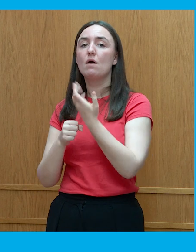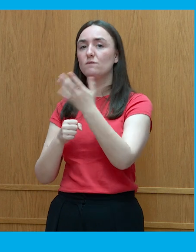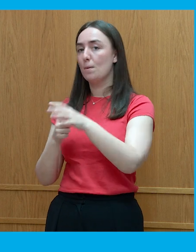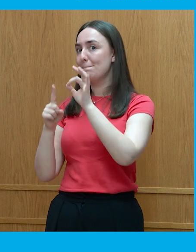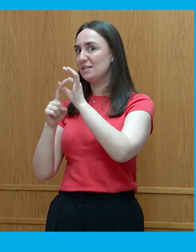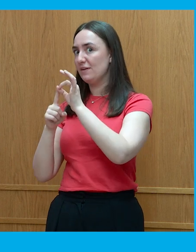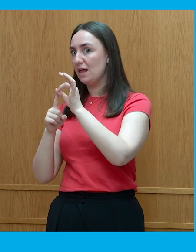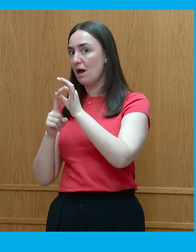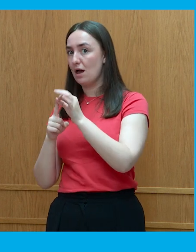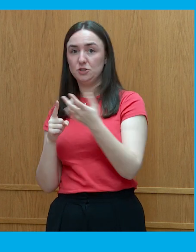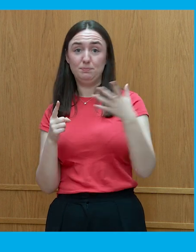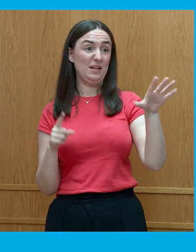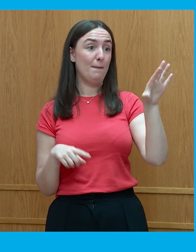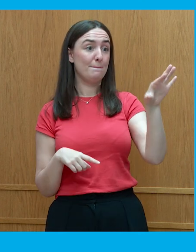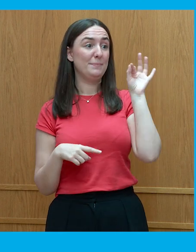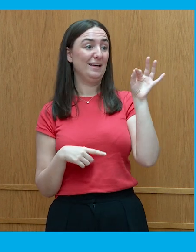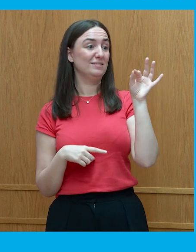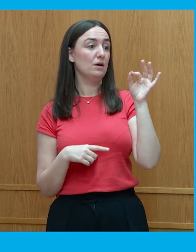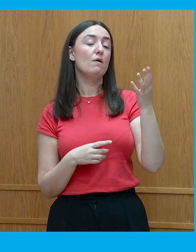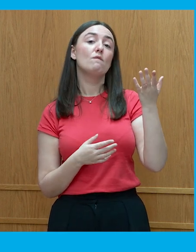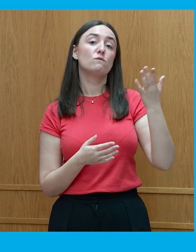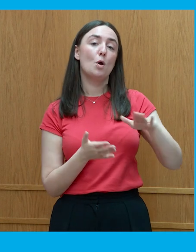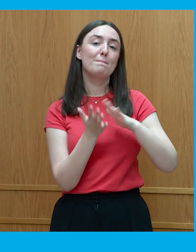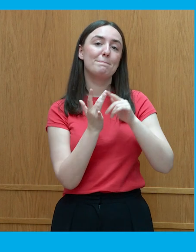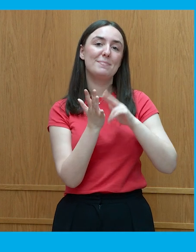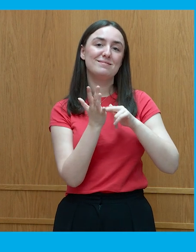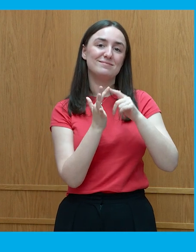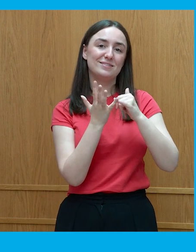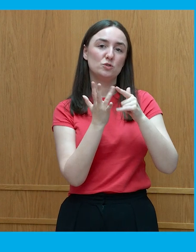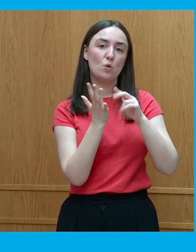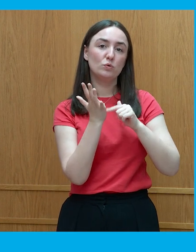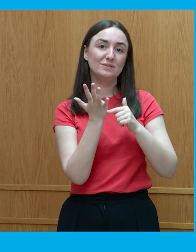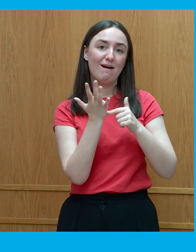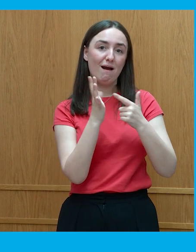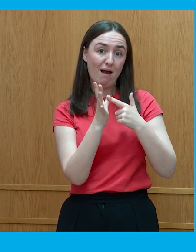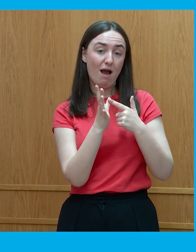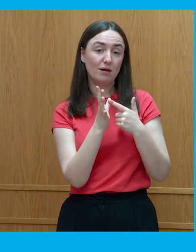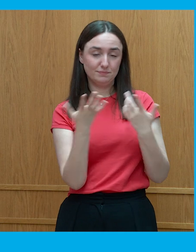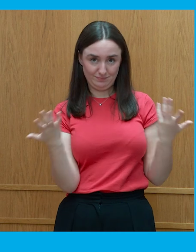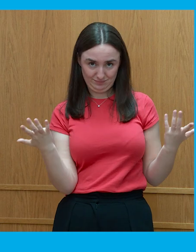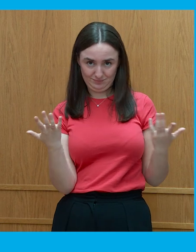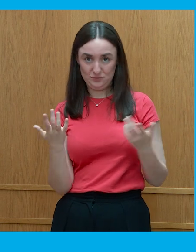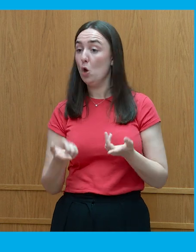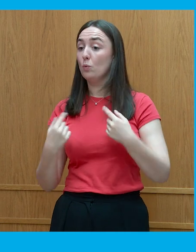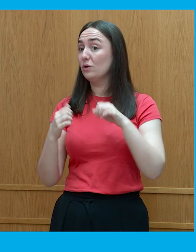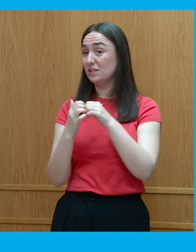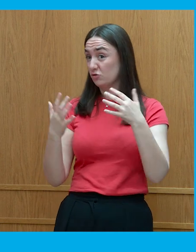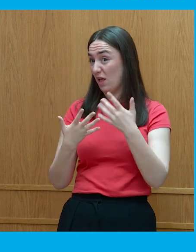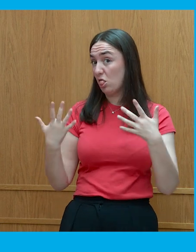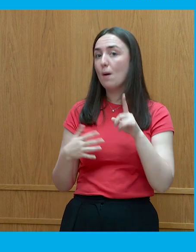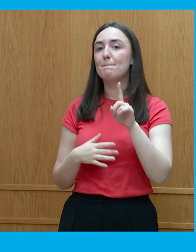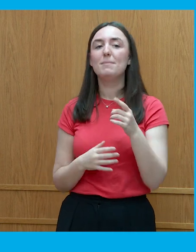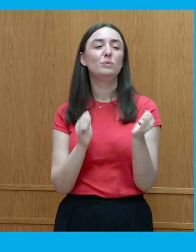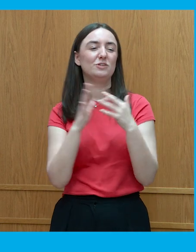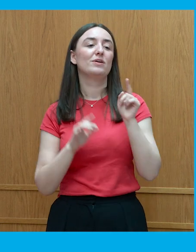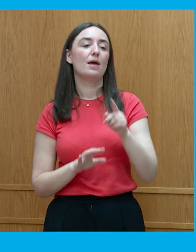the former football coach from Minnesota? This is we don't disagree on a whole lot. We disagree on that. So we disagree on this, but we don't want to